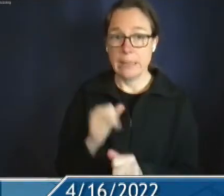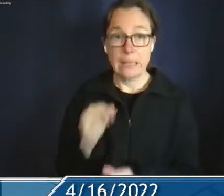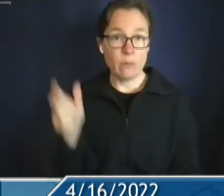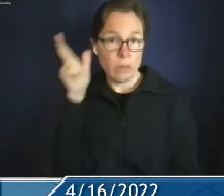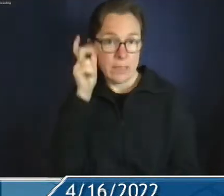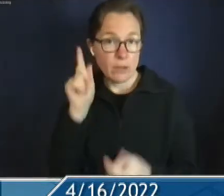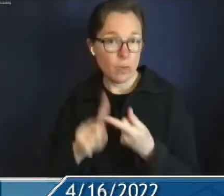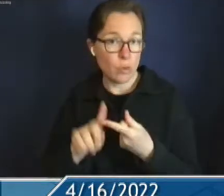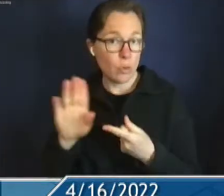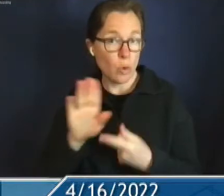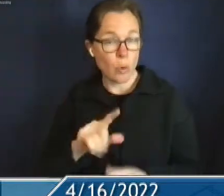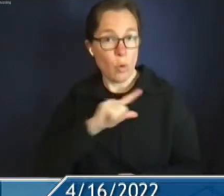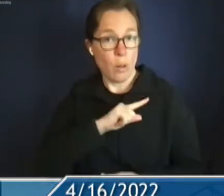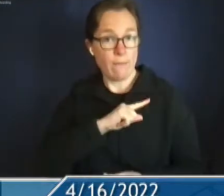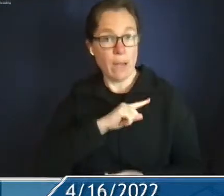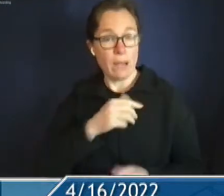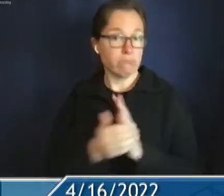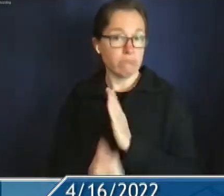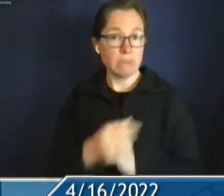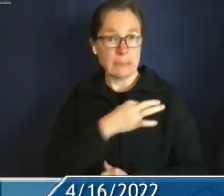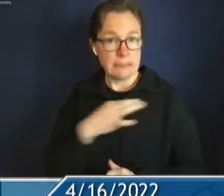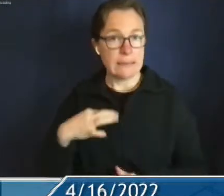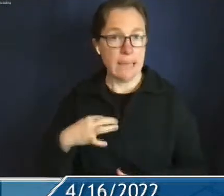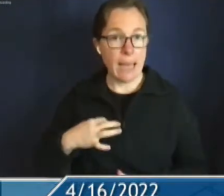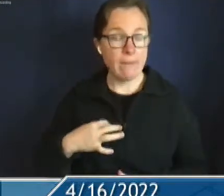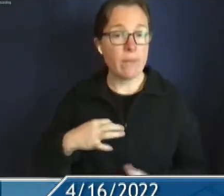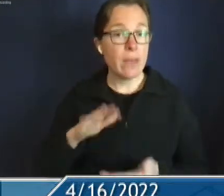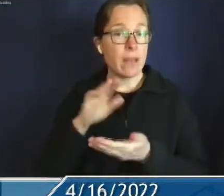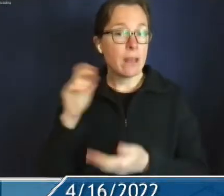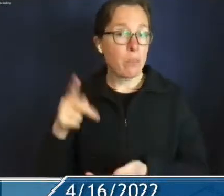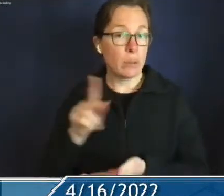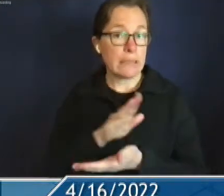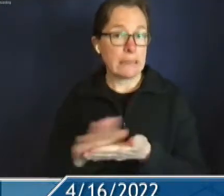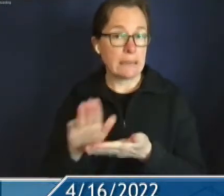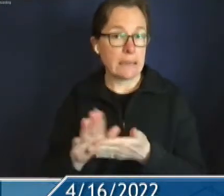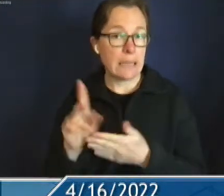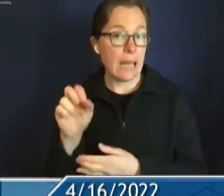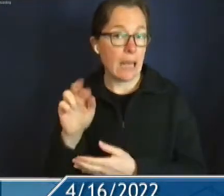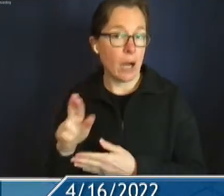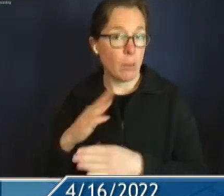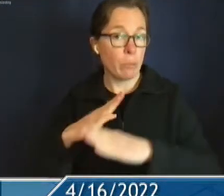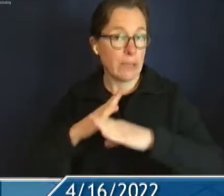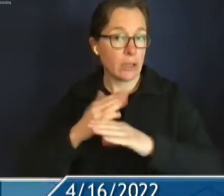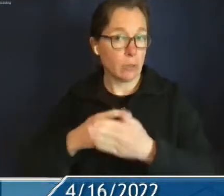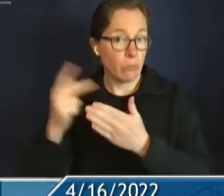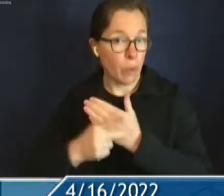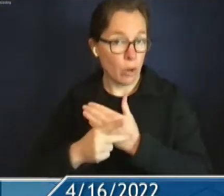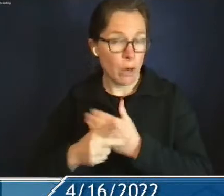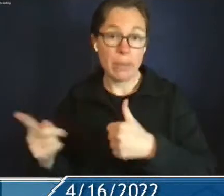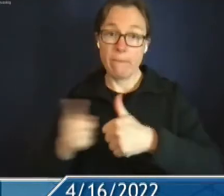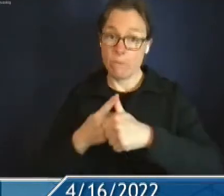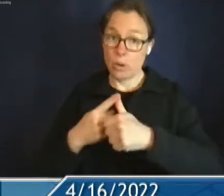your qualified staff, the Portland Clean Air Protection Program, one of the first programs under the